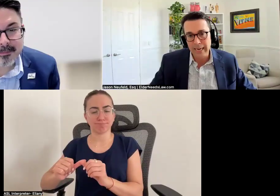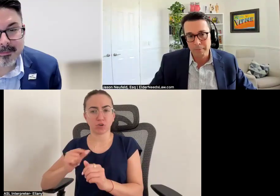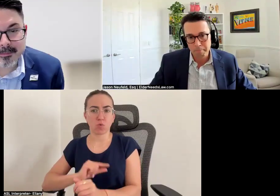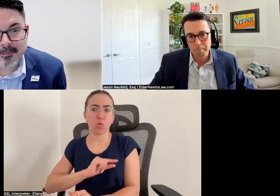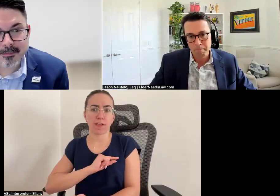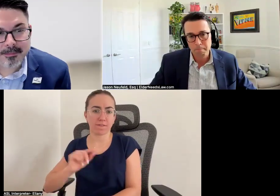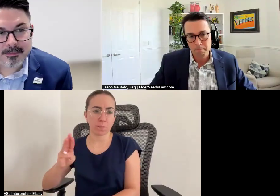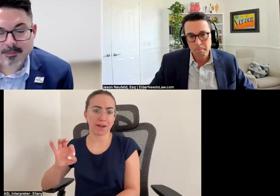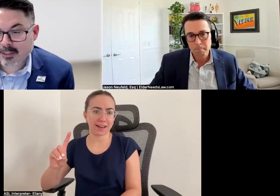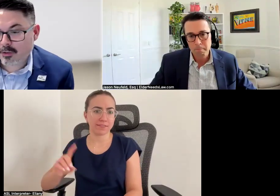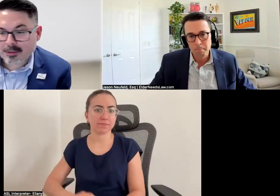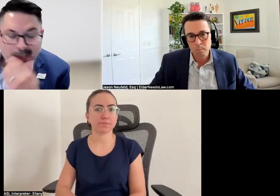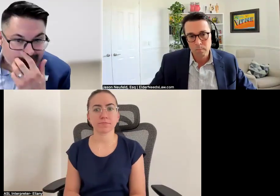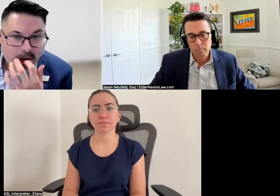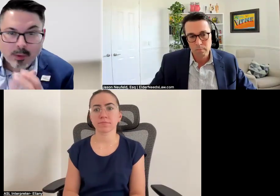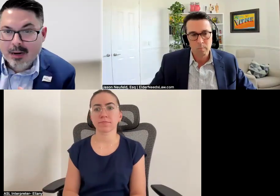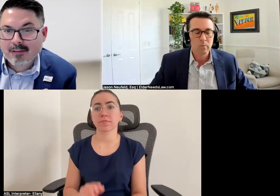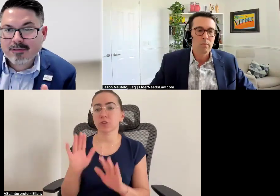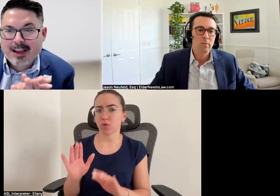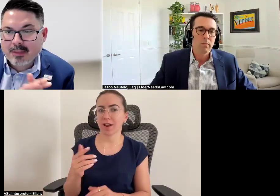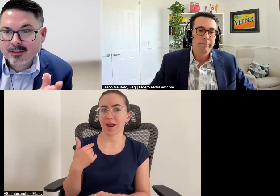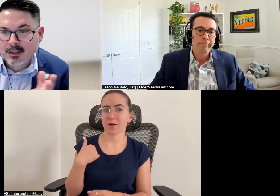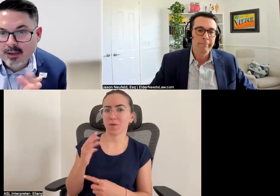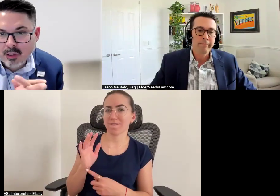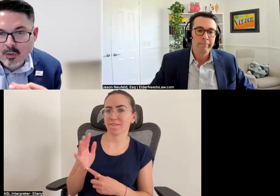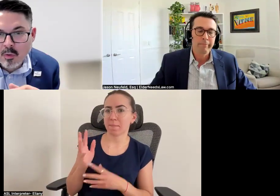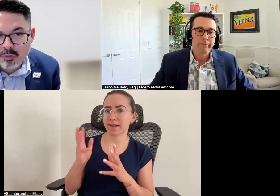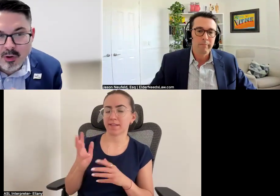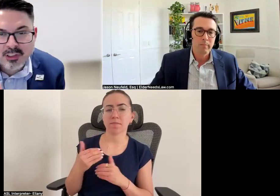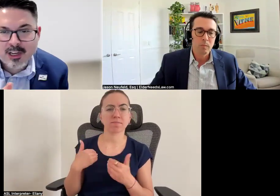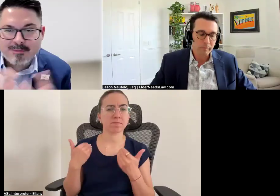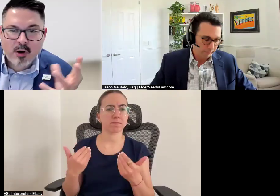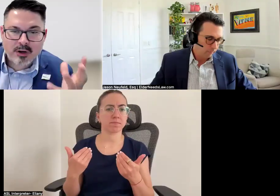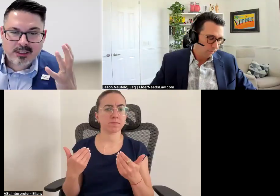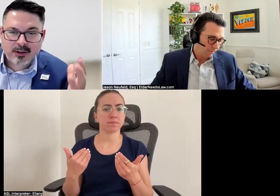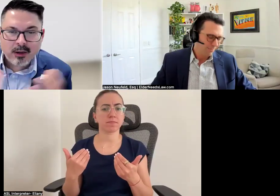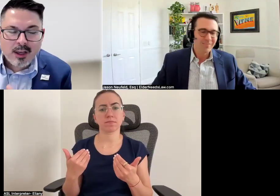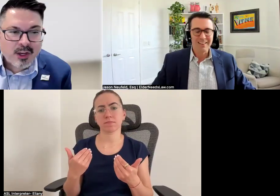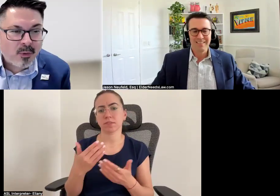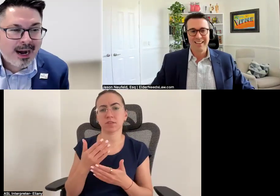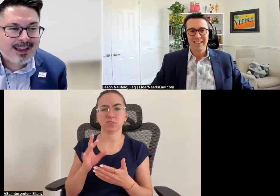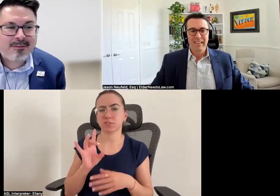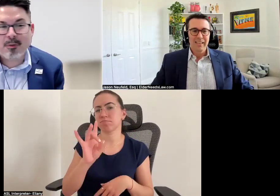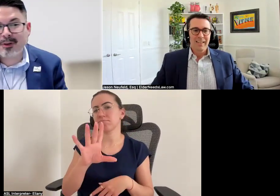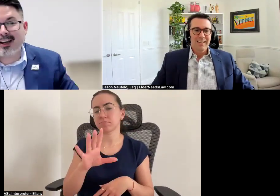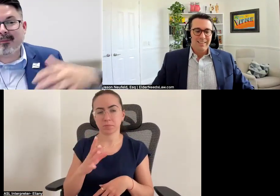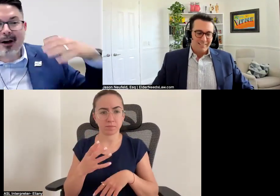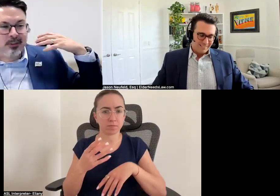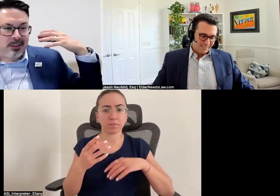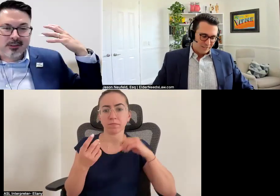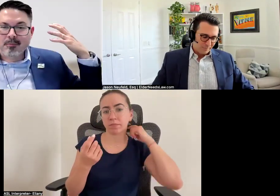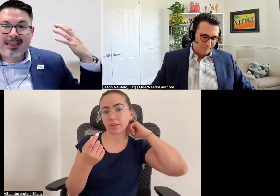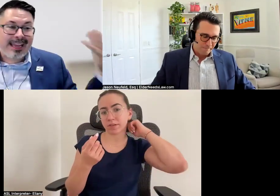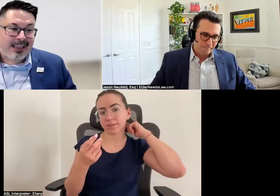for Medicaid. That's great. I know we got about 5 minutes left, so we'll throw a softball one here. Yeah, High level when we talk